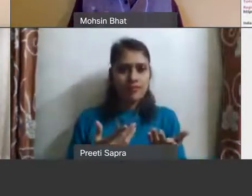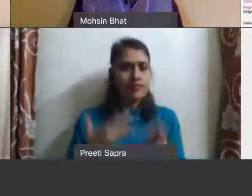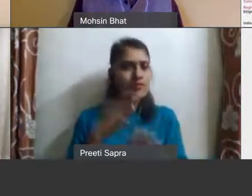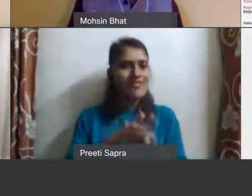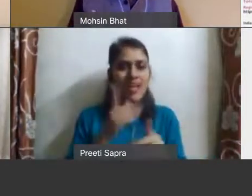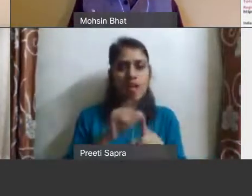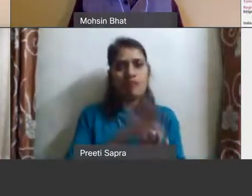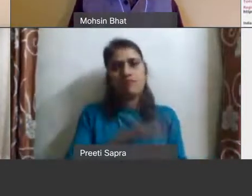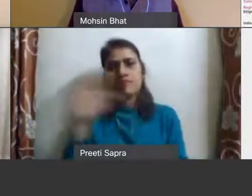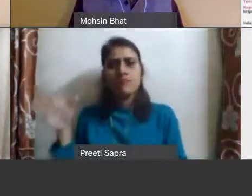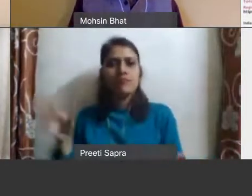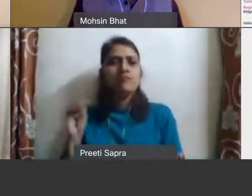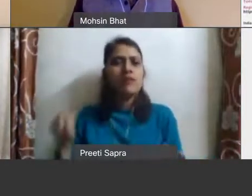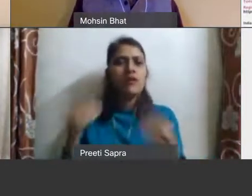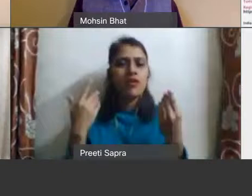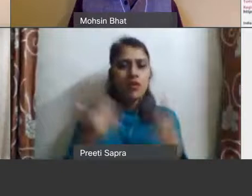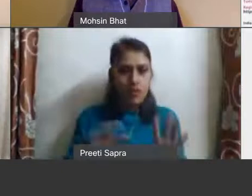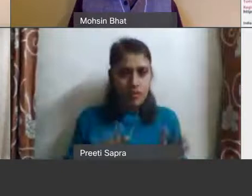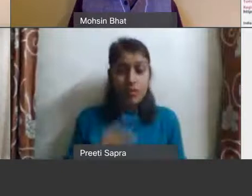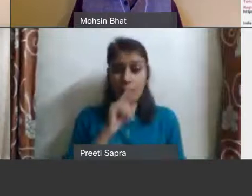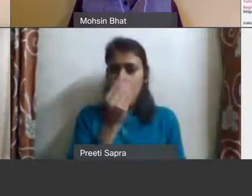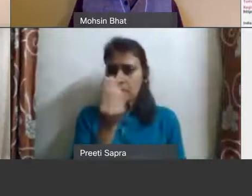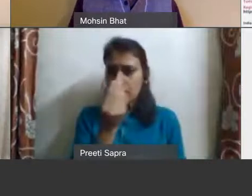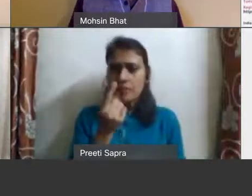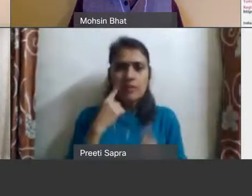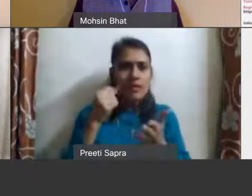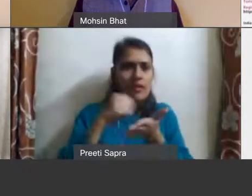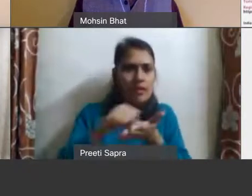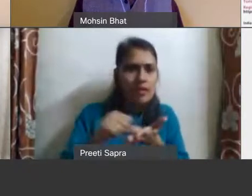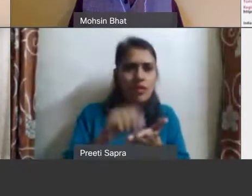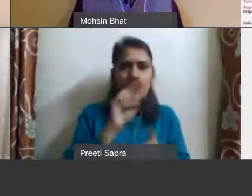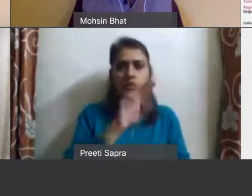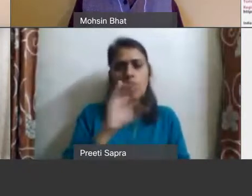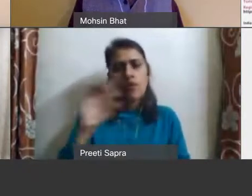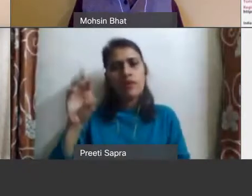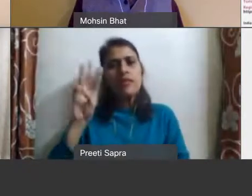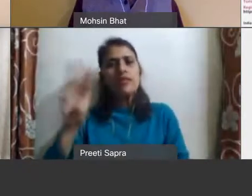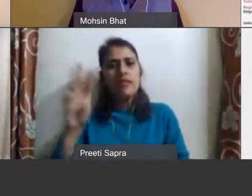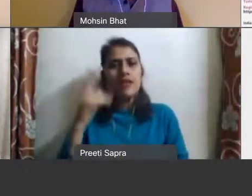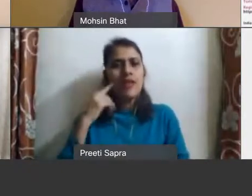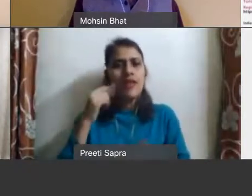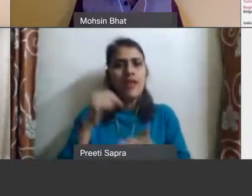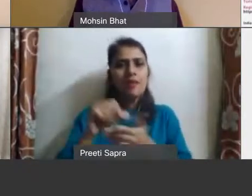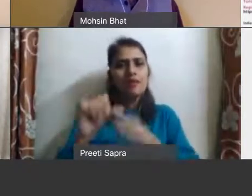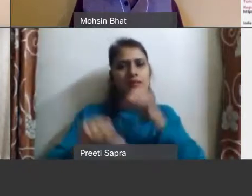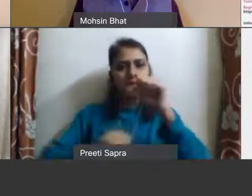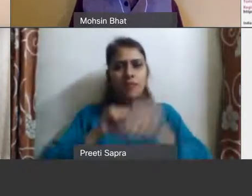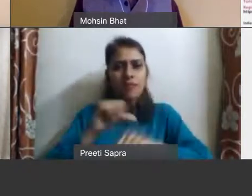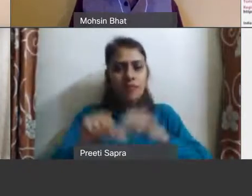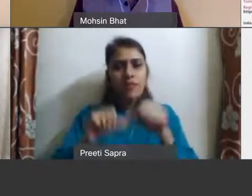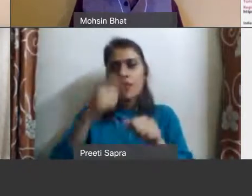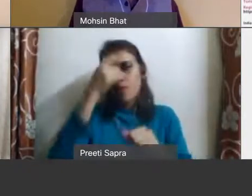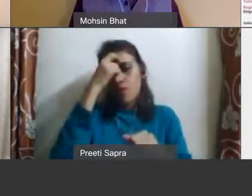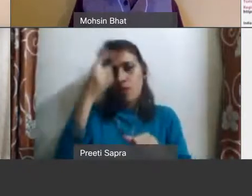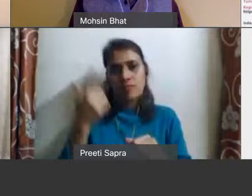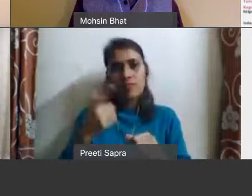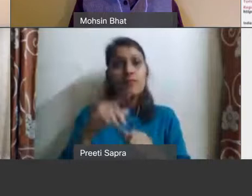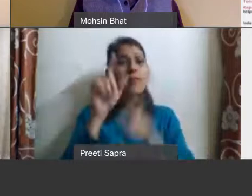Now, one of the very important implications of the 2003 amendment was to make the status of